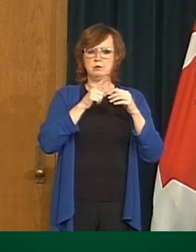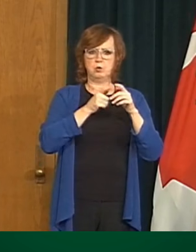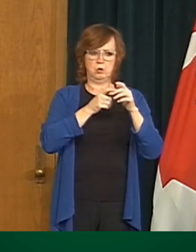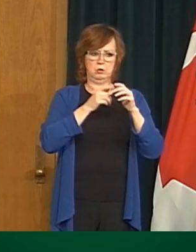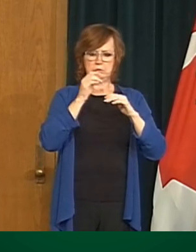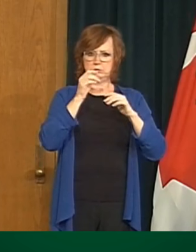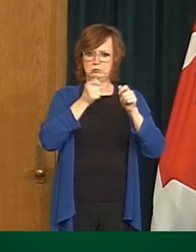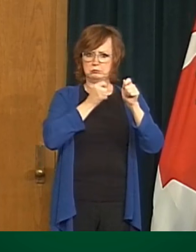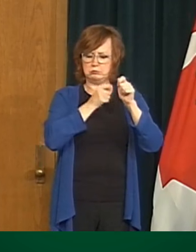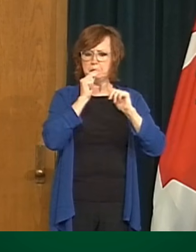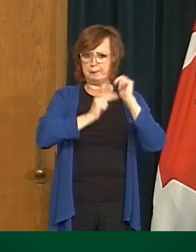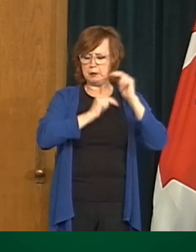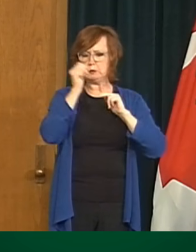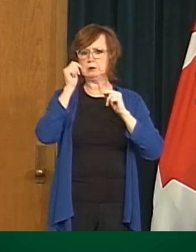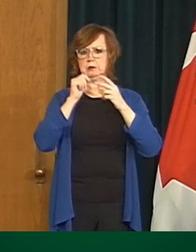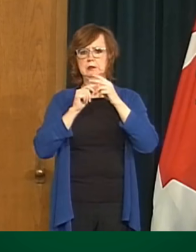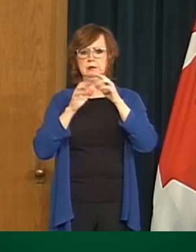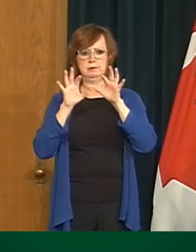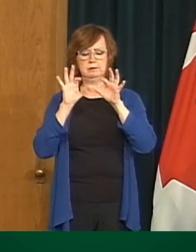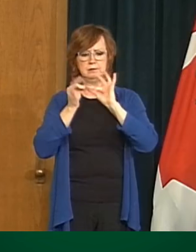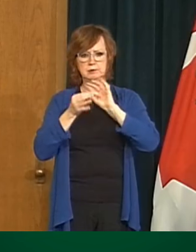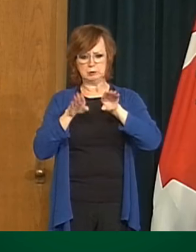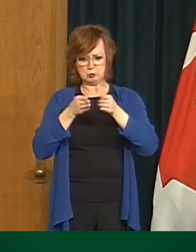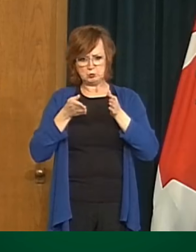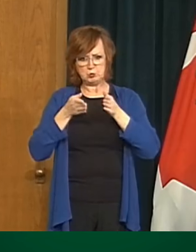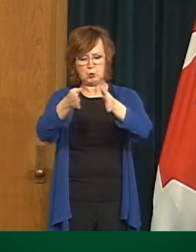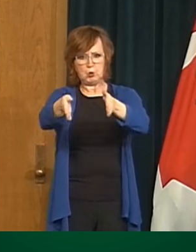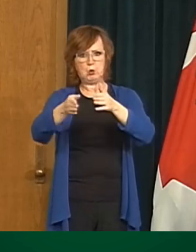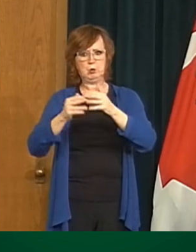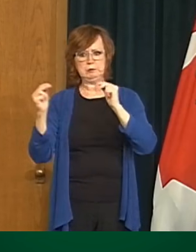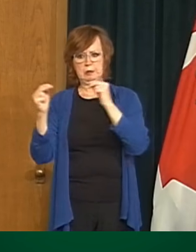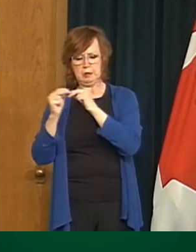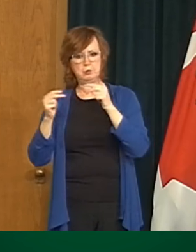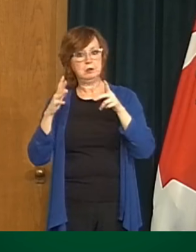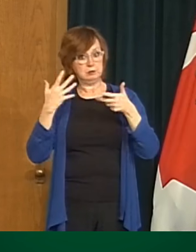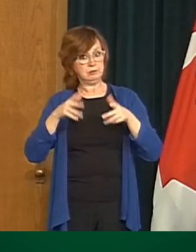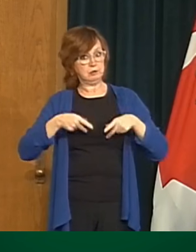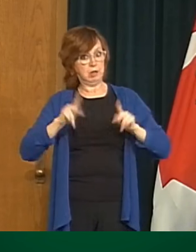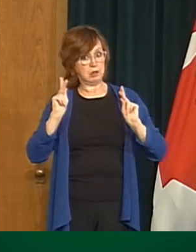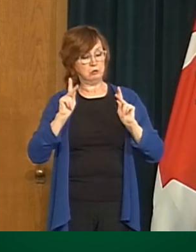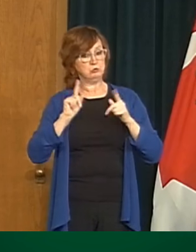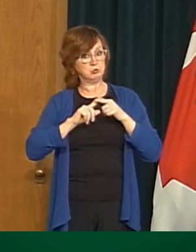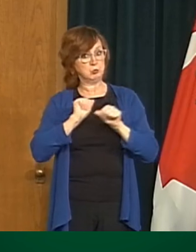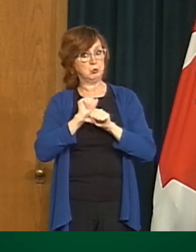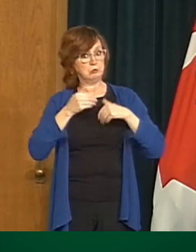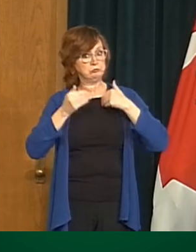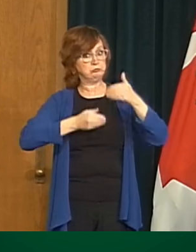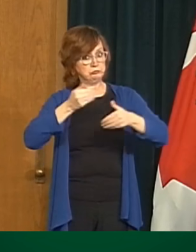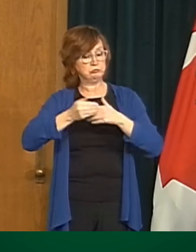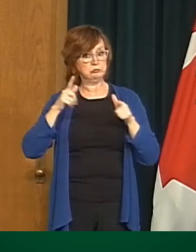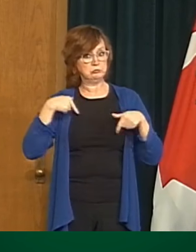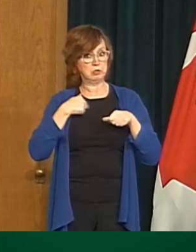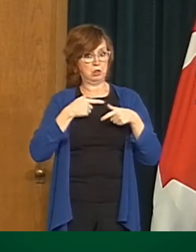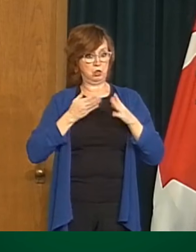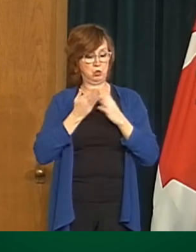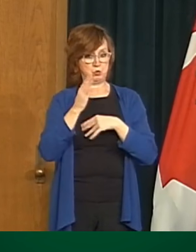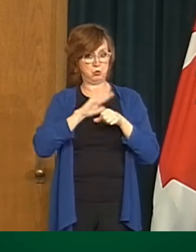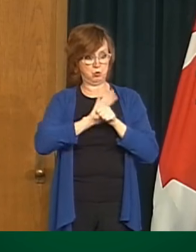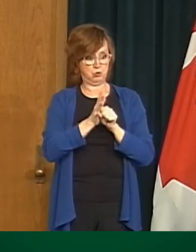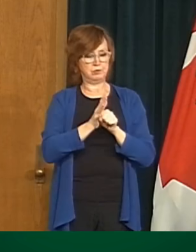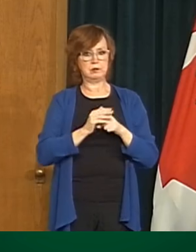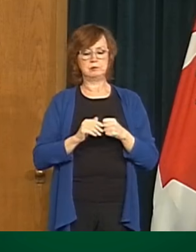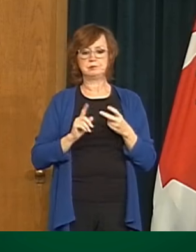service by the government of Saskatchewan in the province of Saskatchewan. And to ensure the safety of workers and